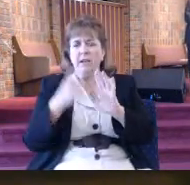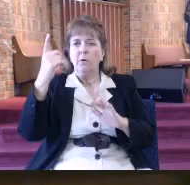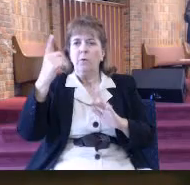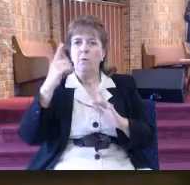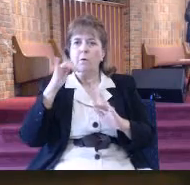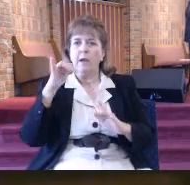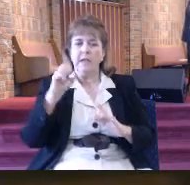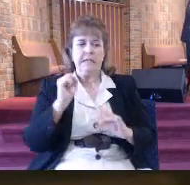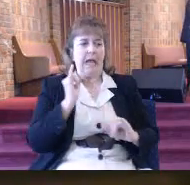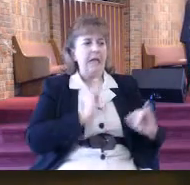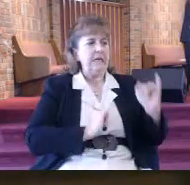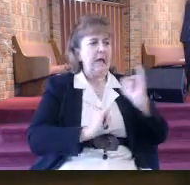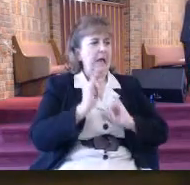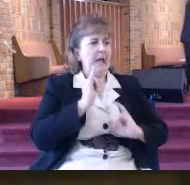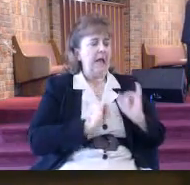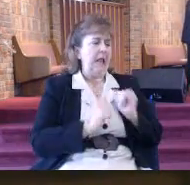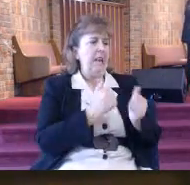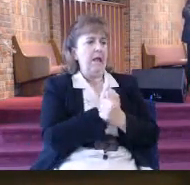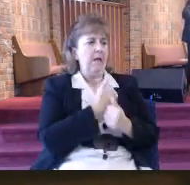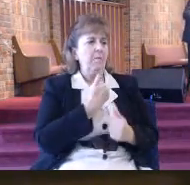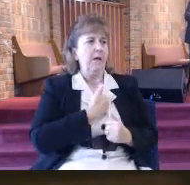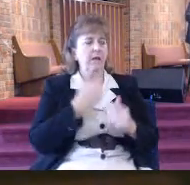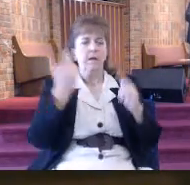self-love, the other is a self-promotion.